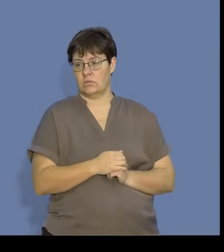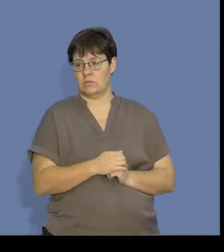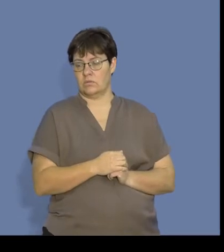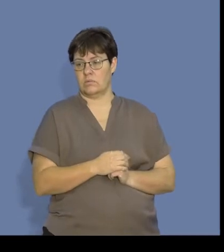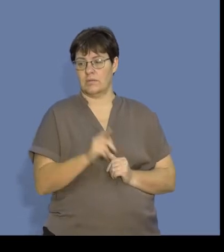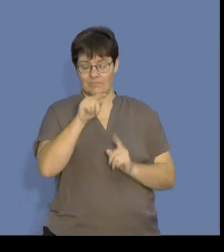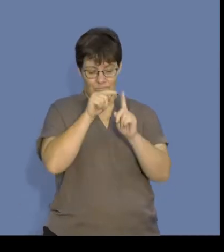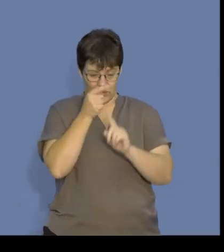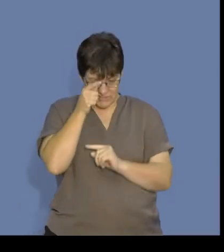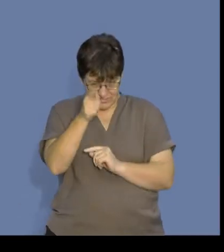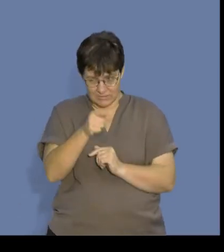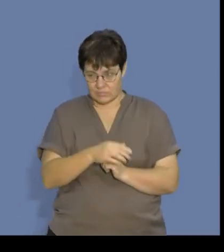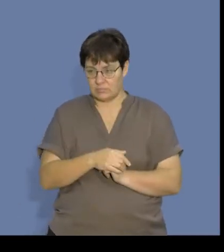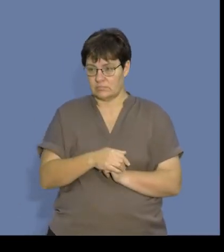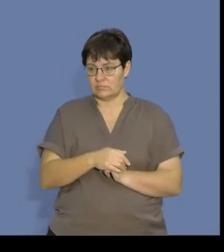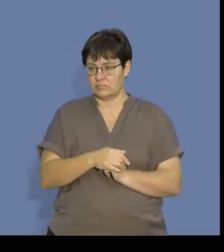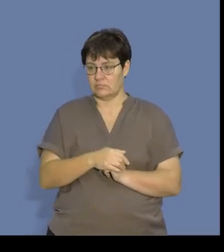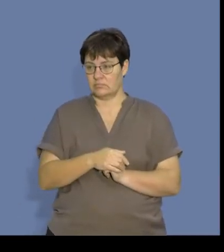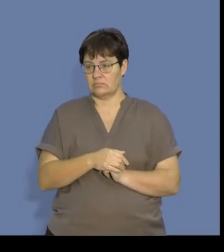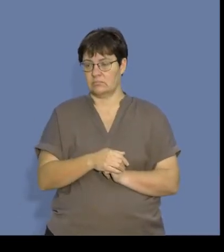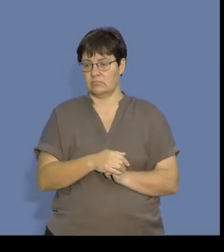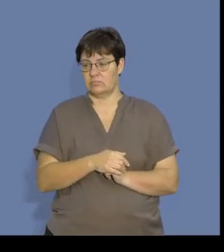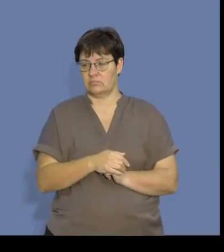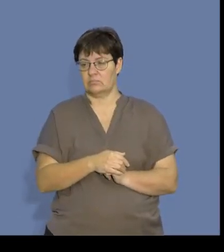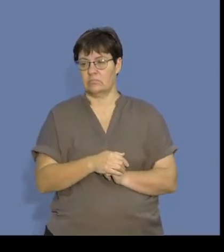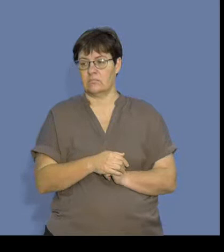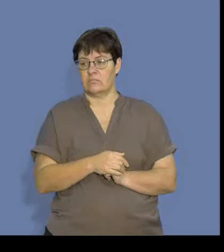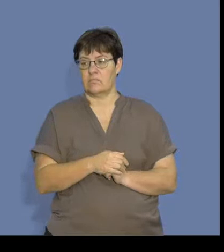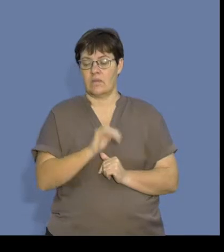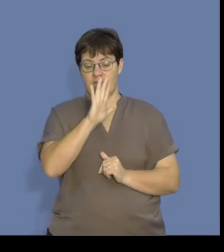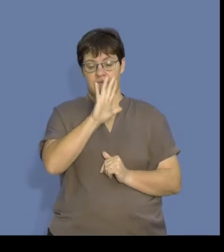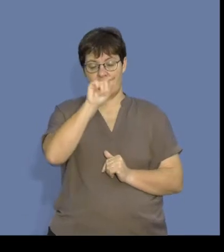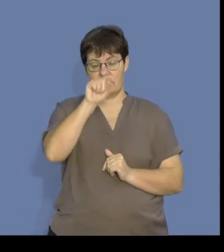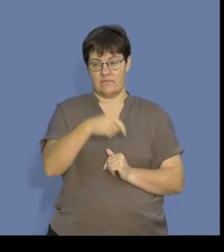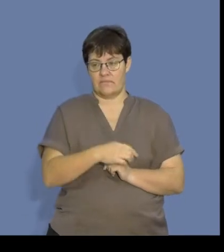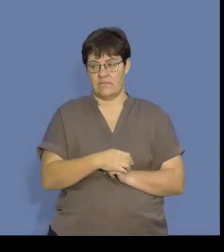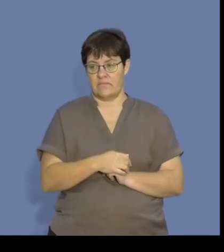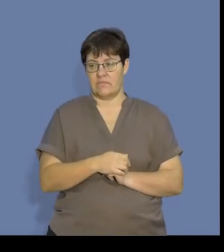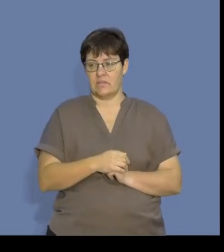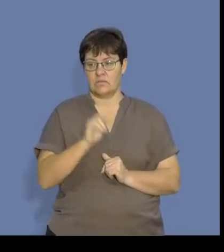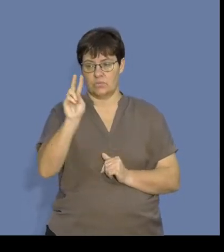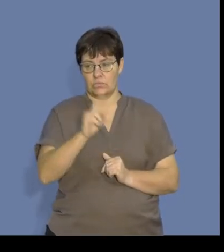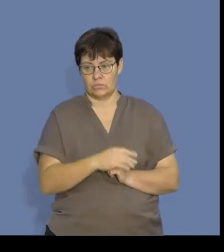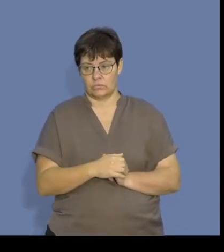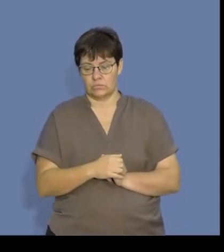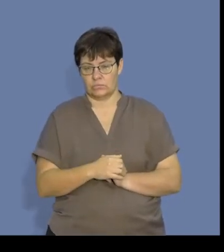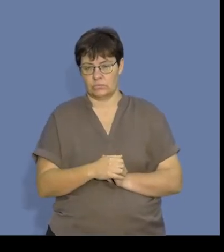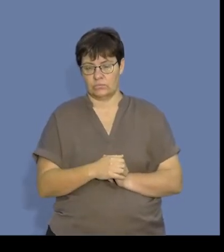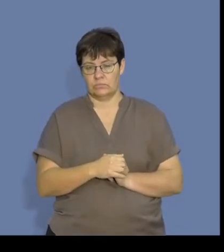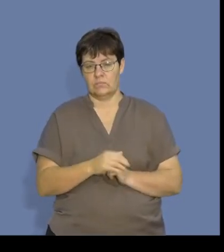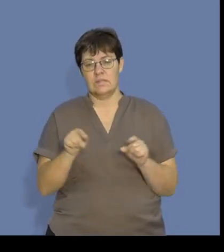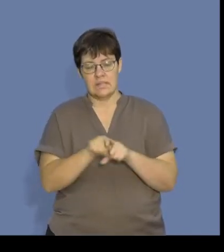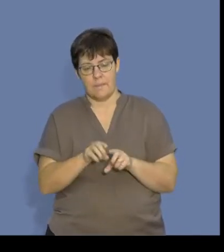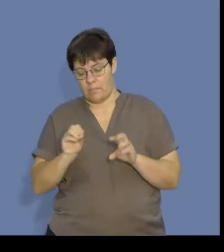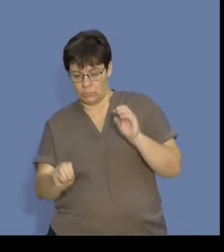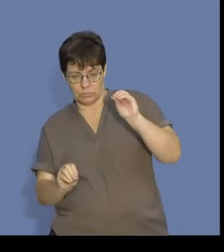which will land me at that particular point. So my point A will be the 5 and the 2. So